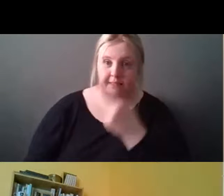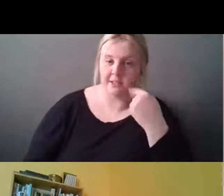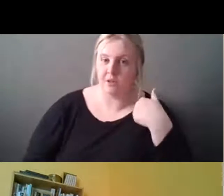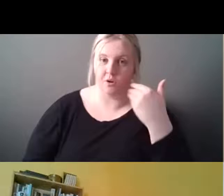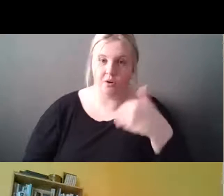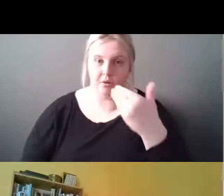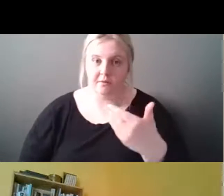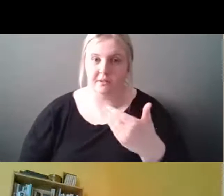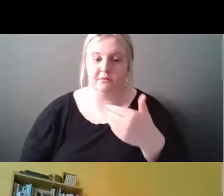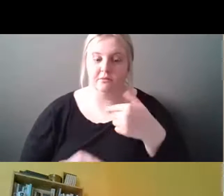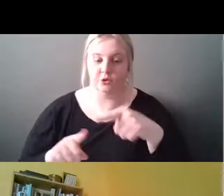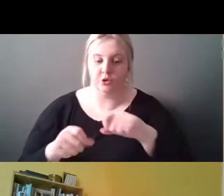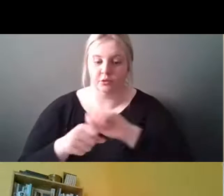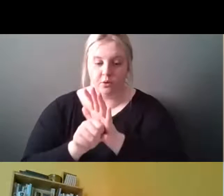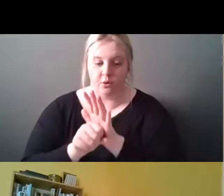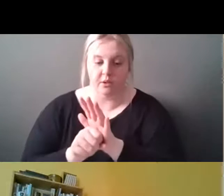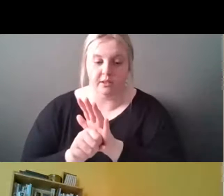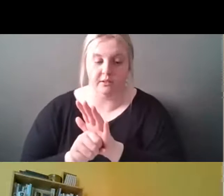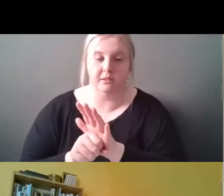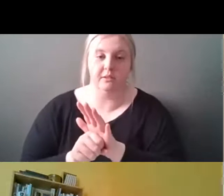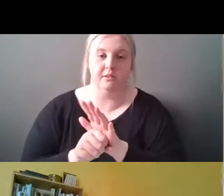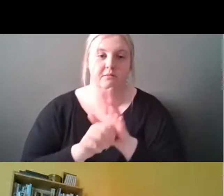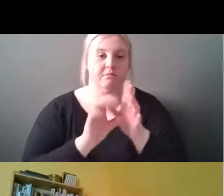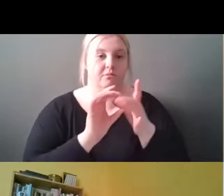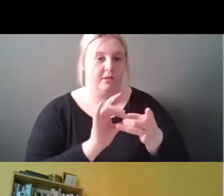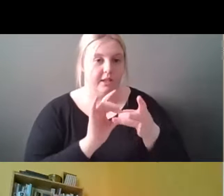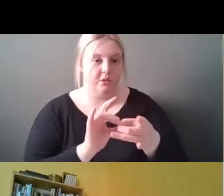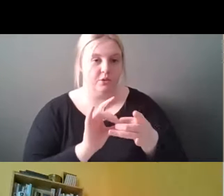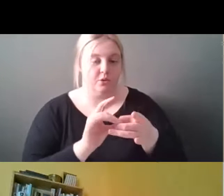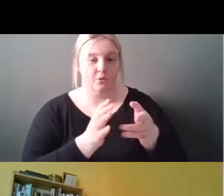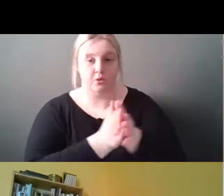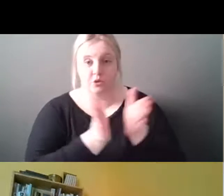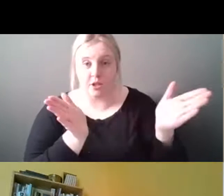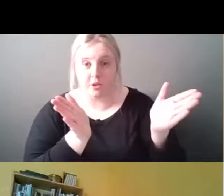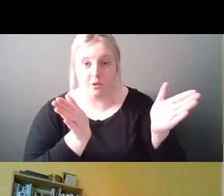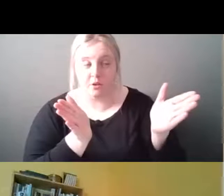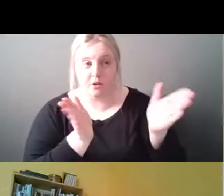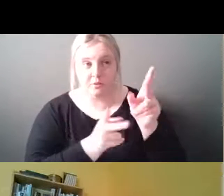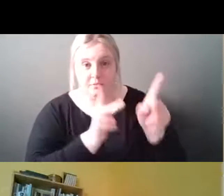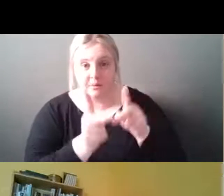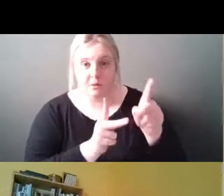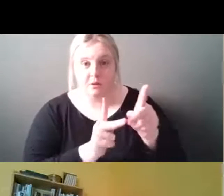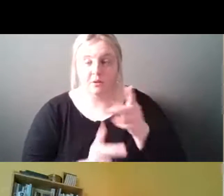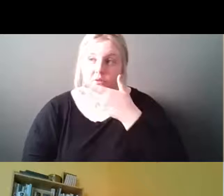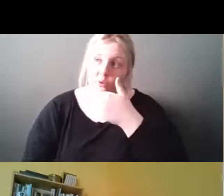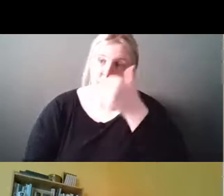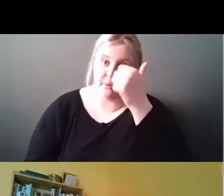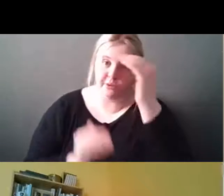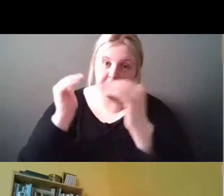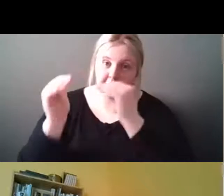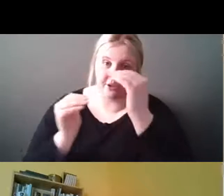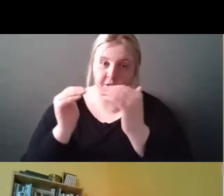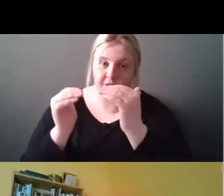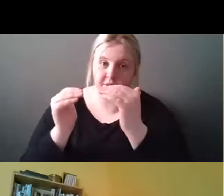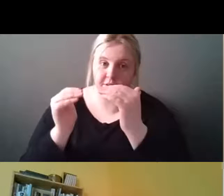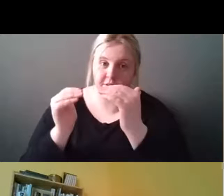in certain language has been with regard to the general population, to older adults,